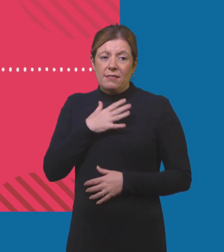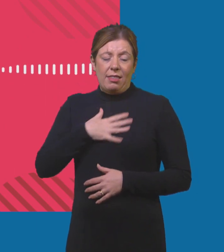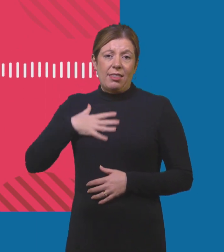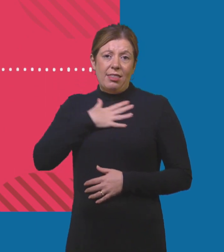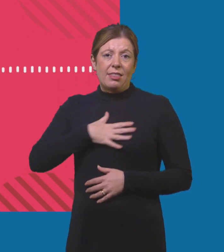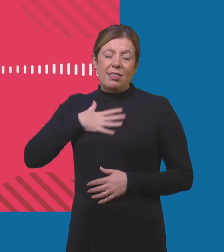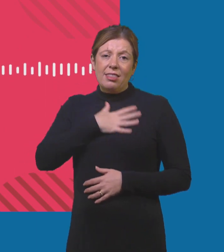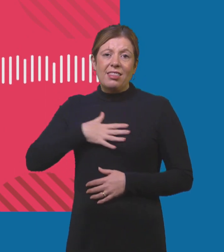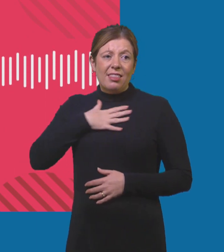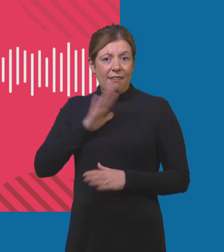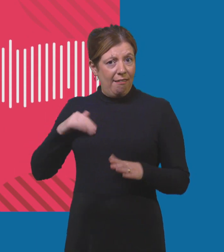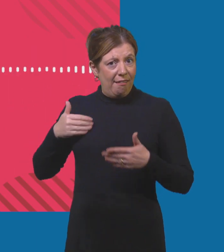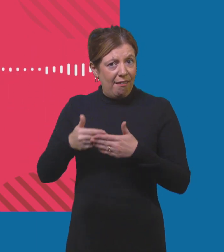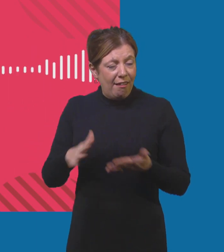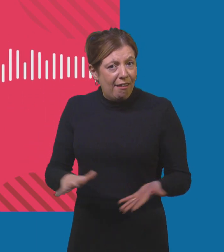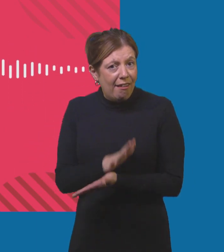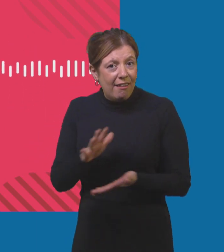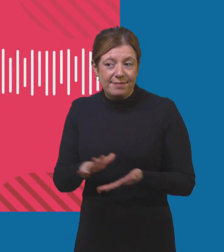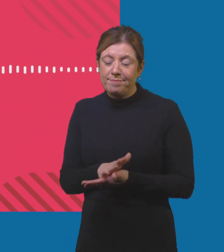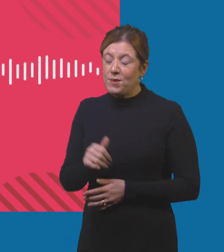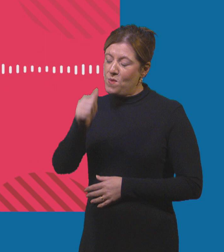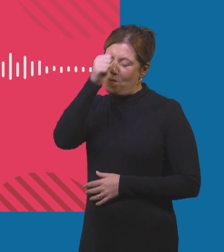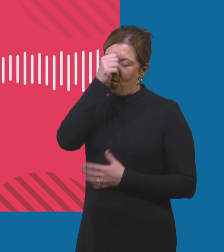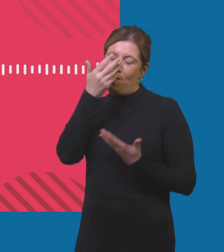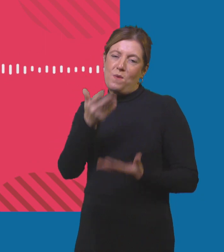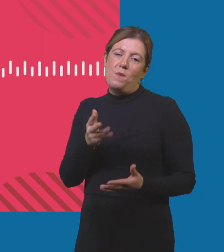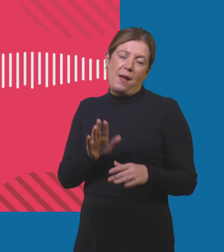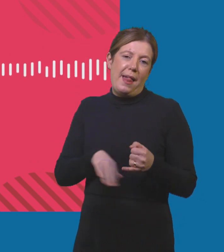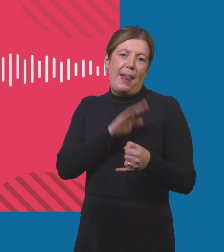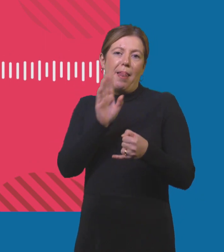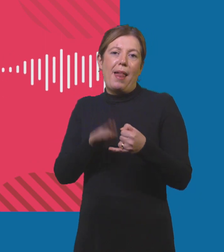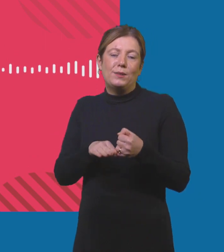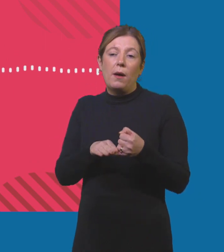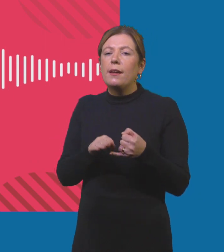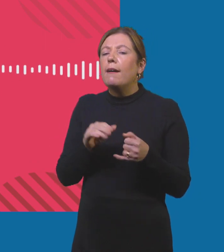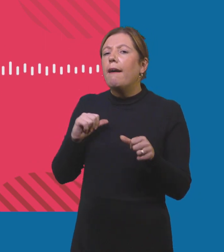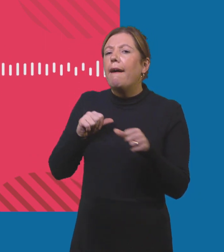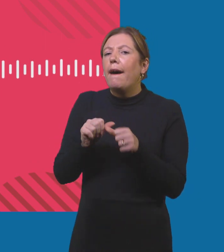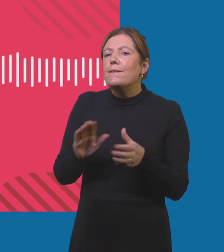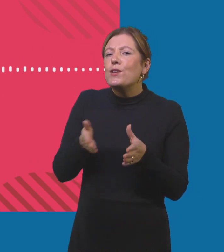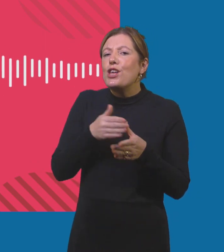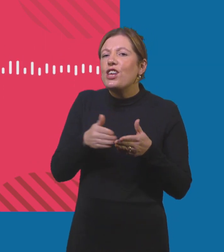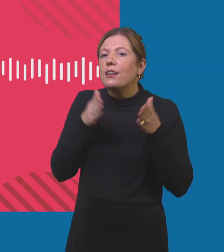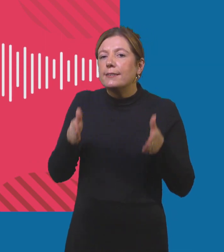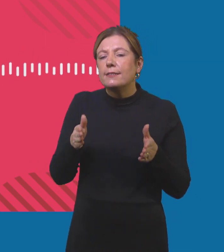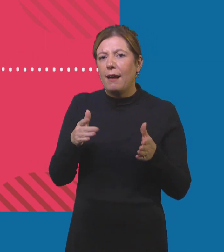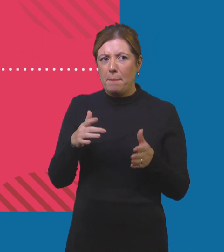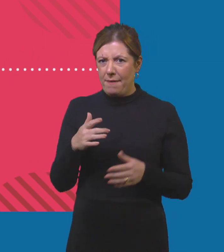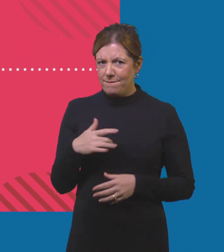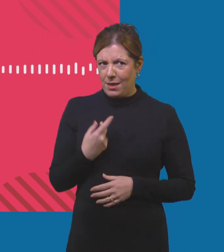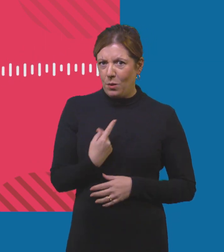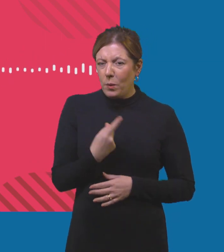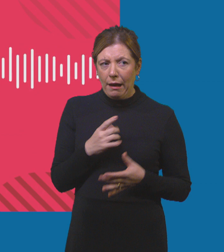tristes. We've had a good run, haven't we? We have. Today is the last episode of season 1. Season 1, but I do feel like we're having a mini breakup. But Yes. you know, like